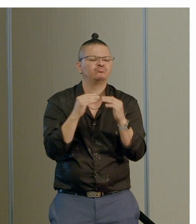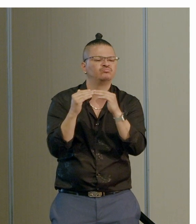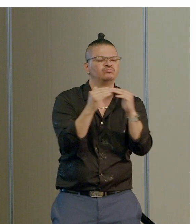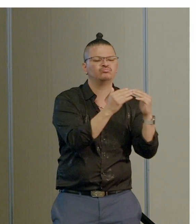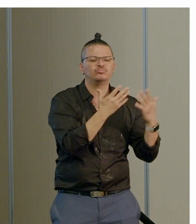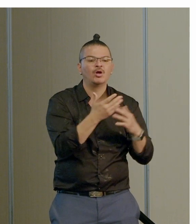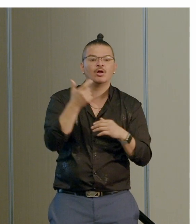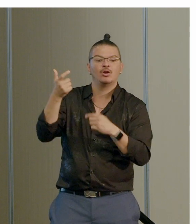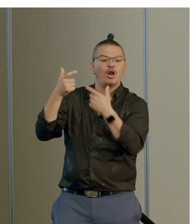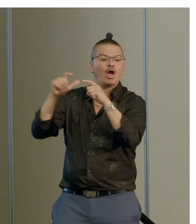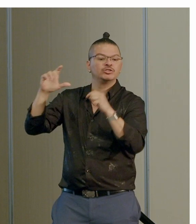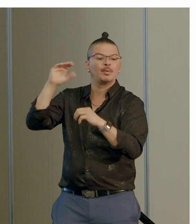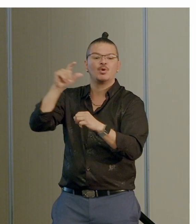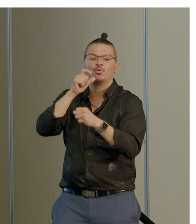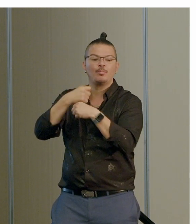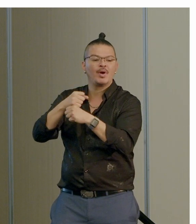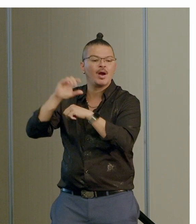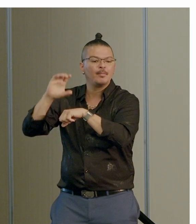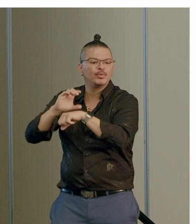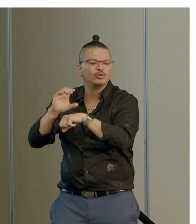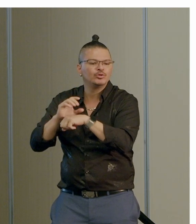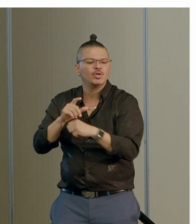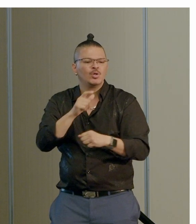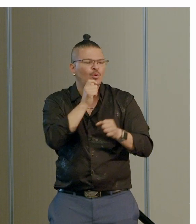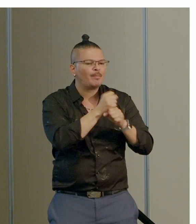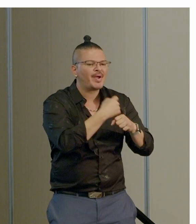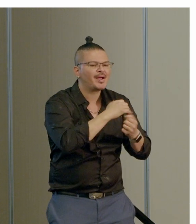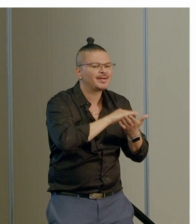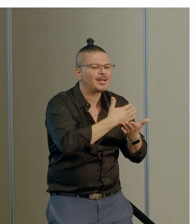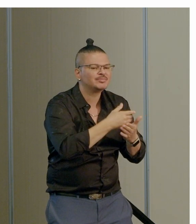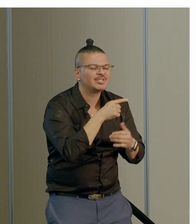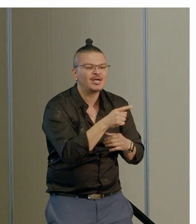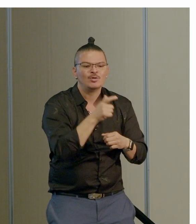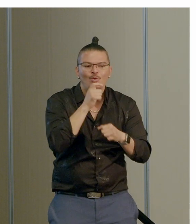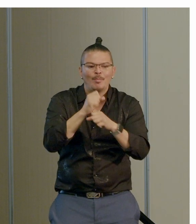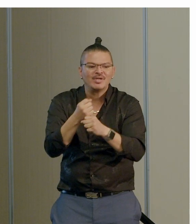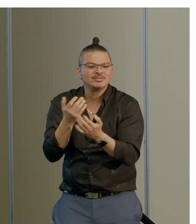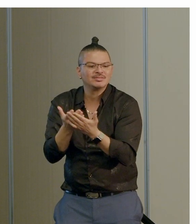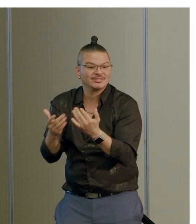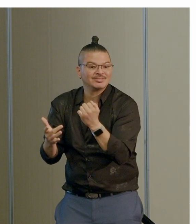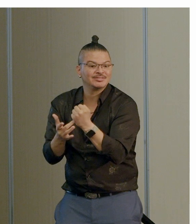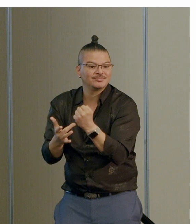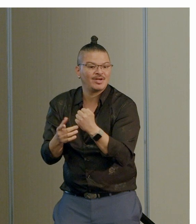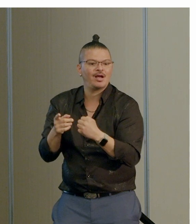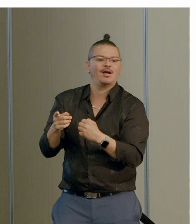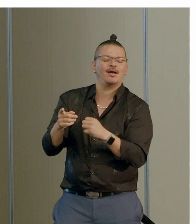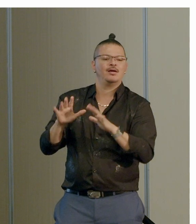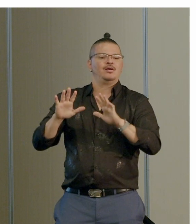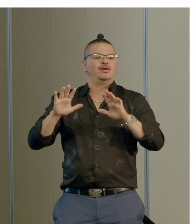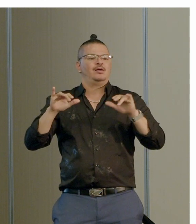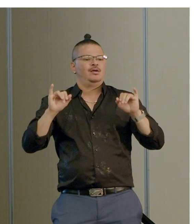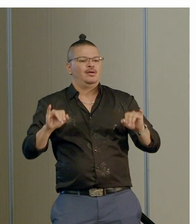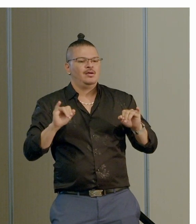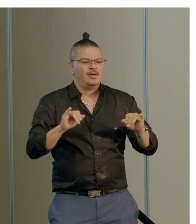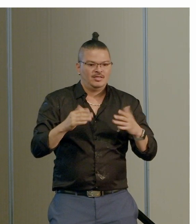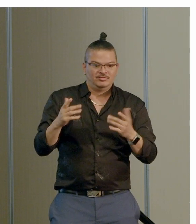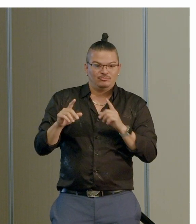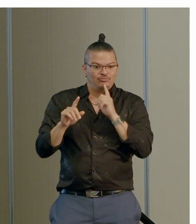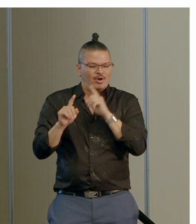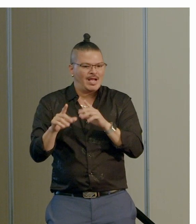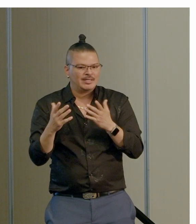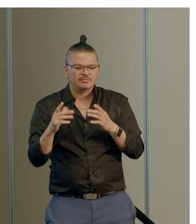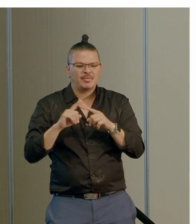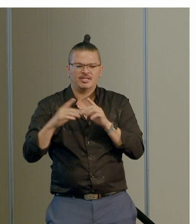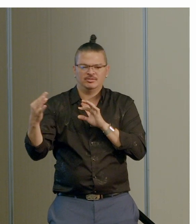key processor companies, have been involved with us every year, not only reacting, but giving us their insights to